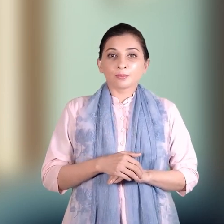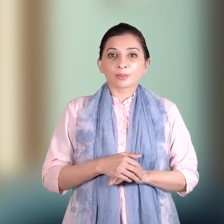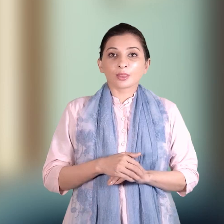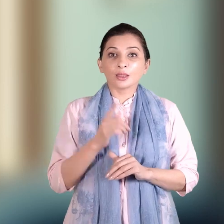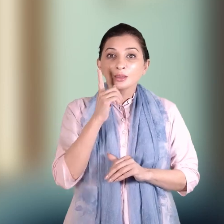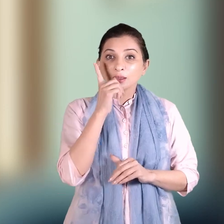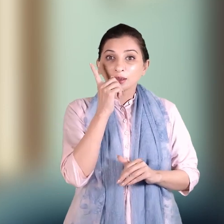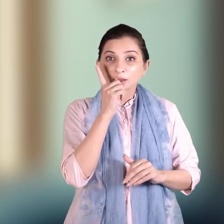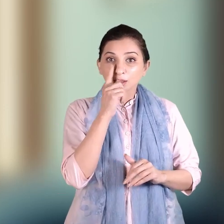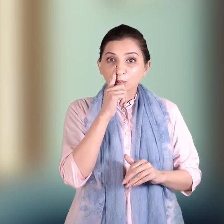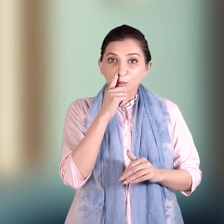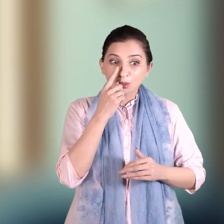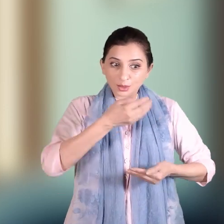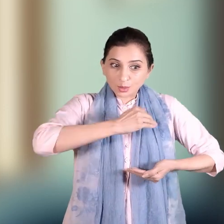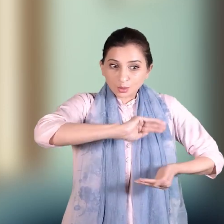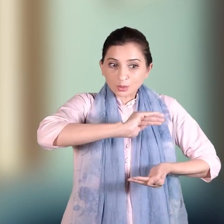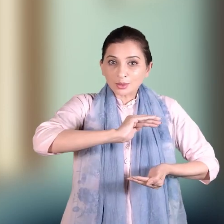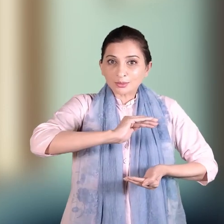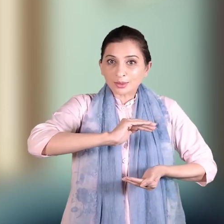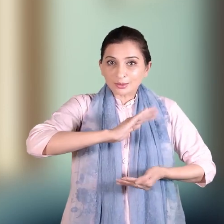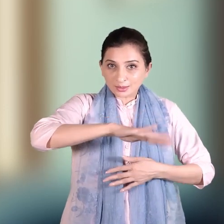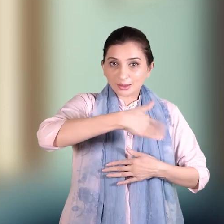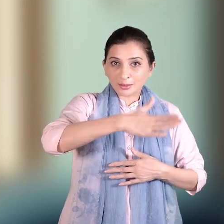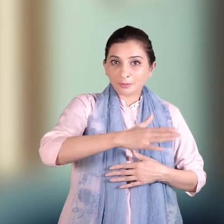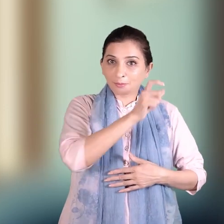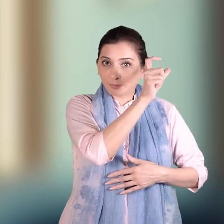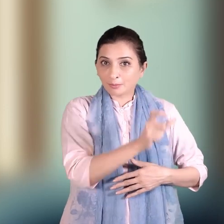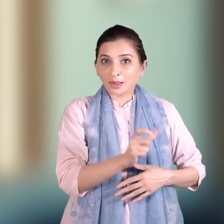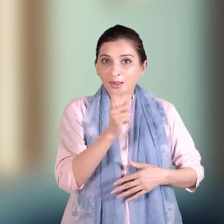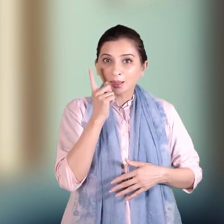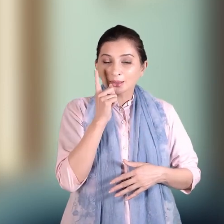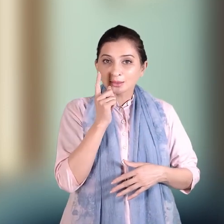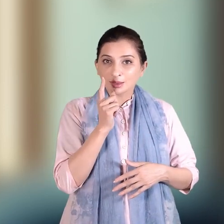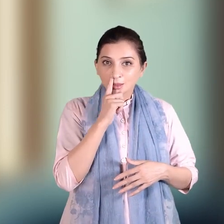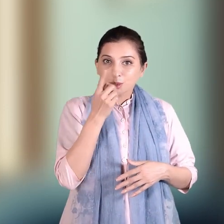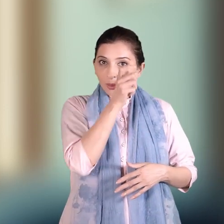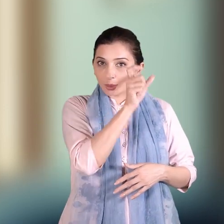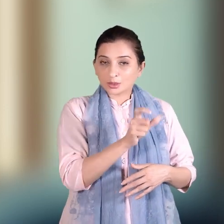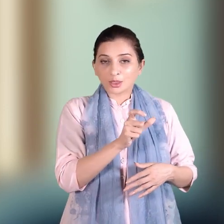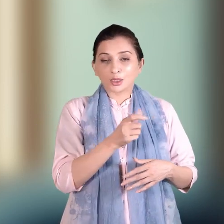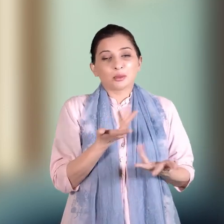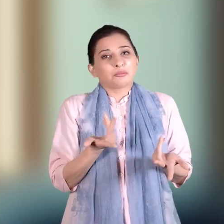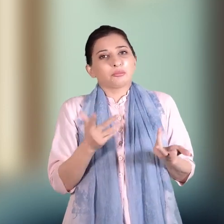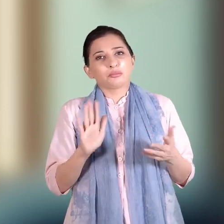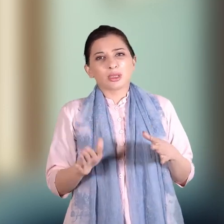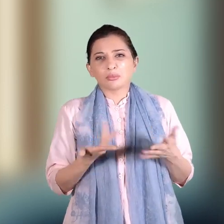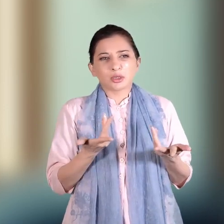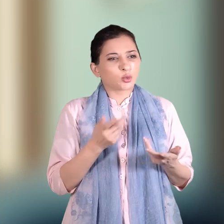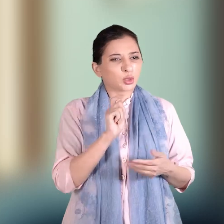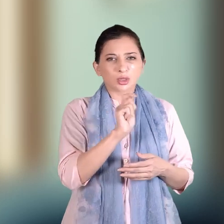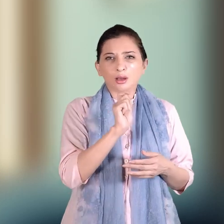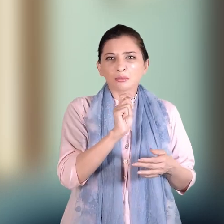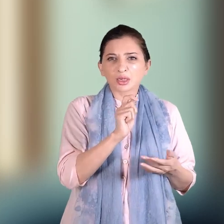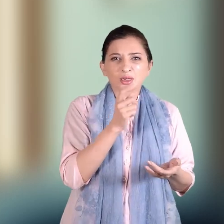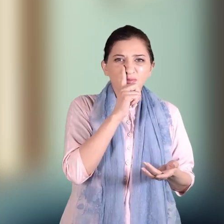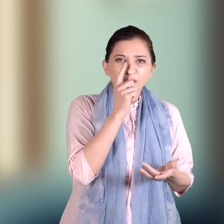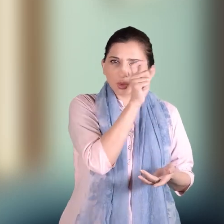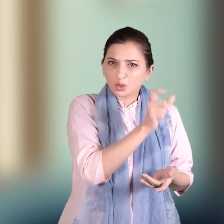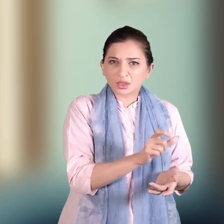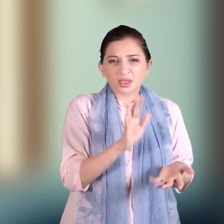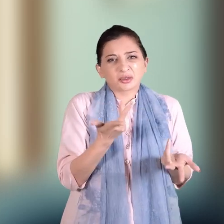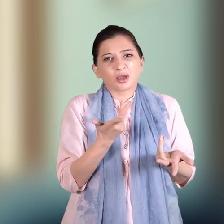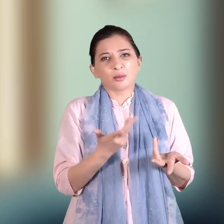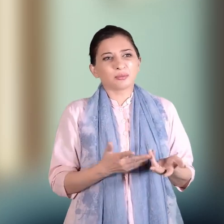dilemma of young mothers, whether to be a working mother, whether to be a stay-at-home